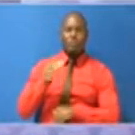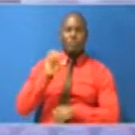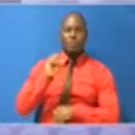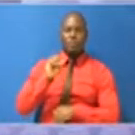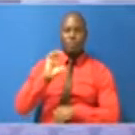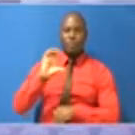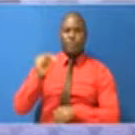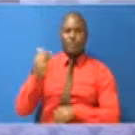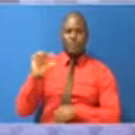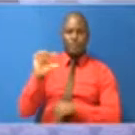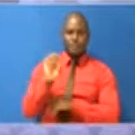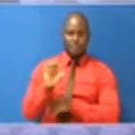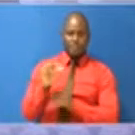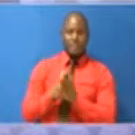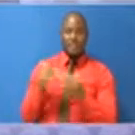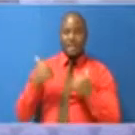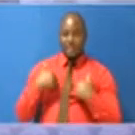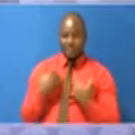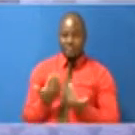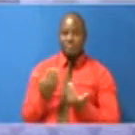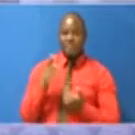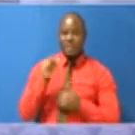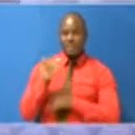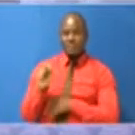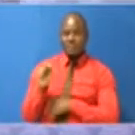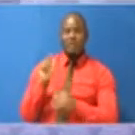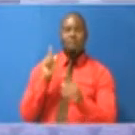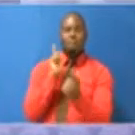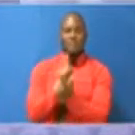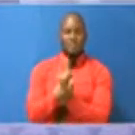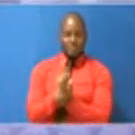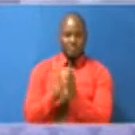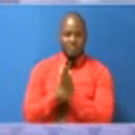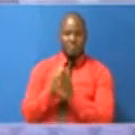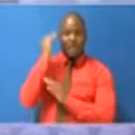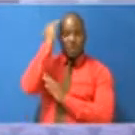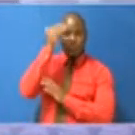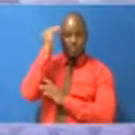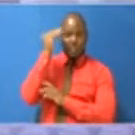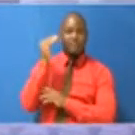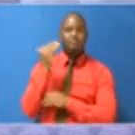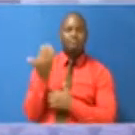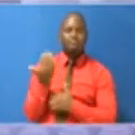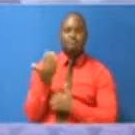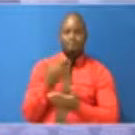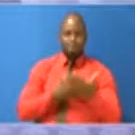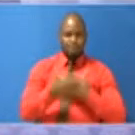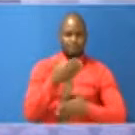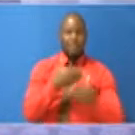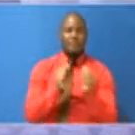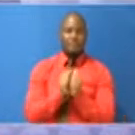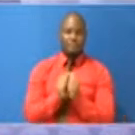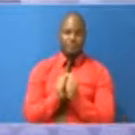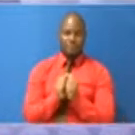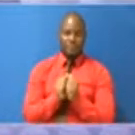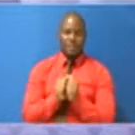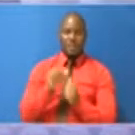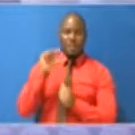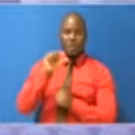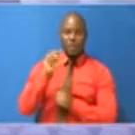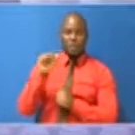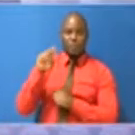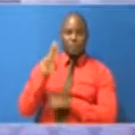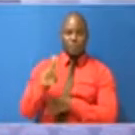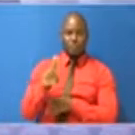chien the other day i was in riyadh i met a group of guys who did the dubai metro and are doing the rear metro george